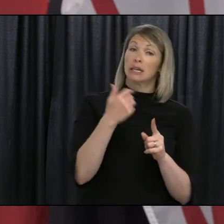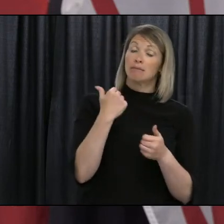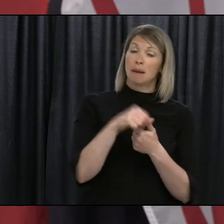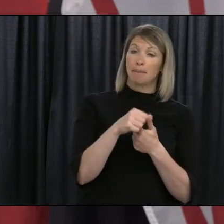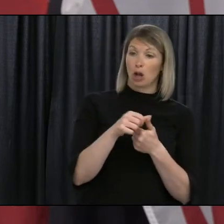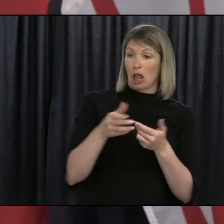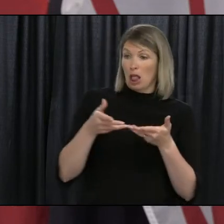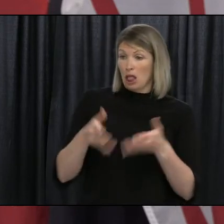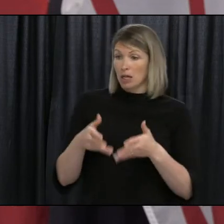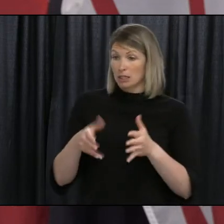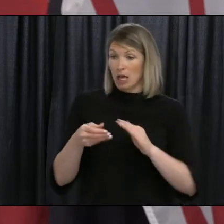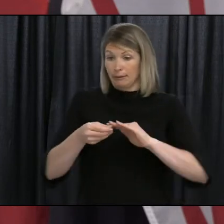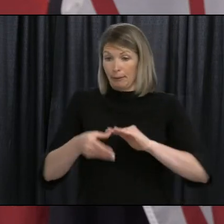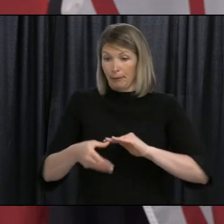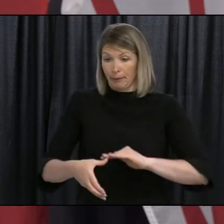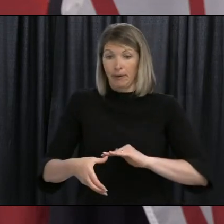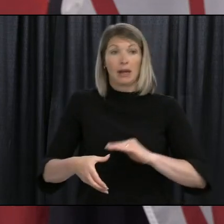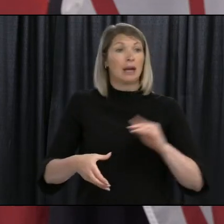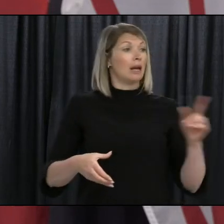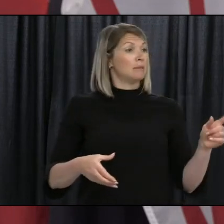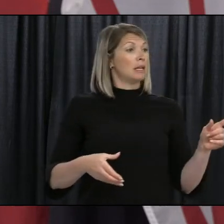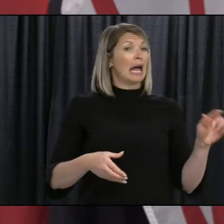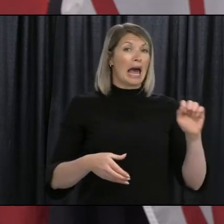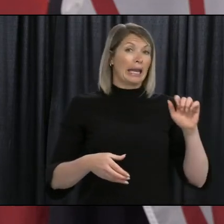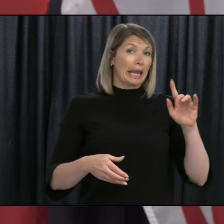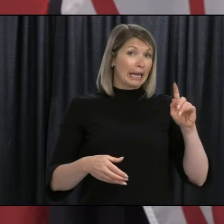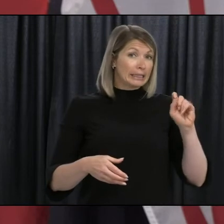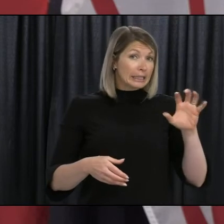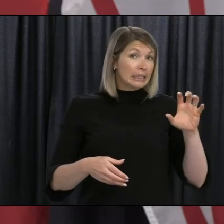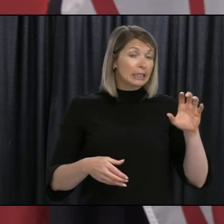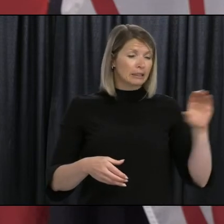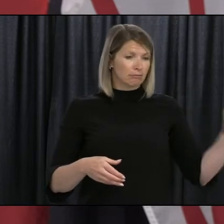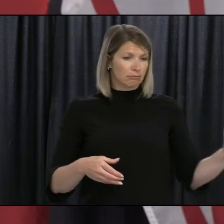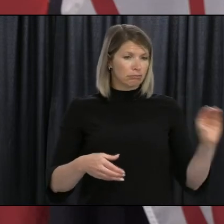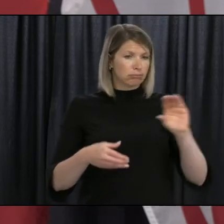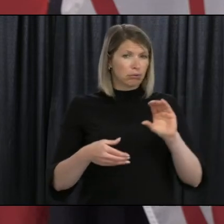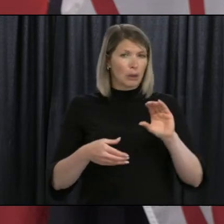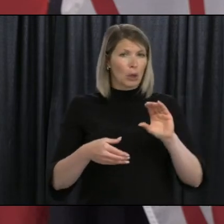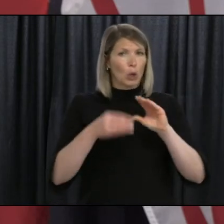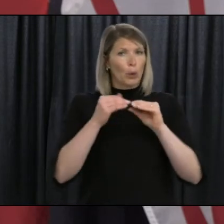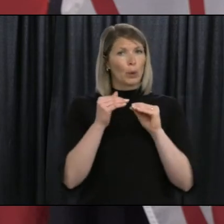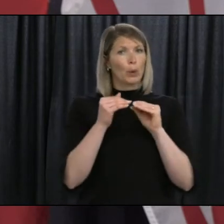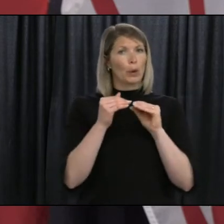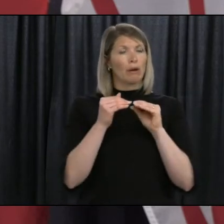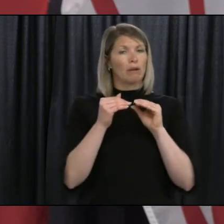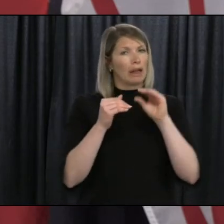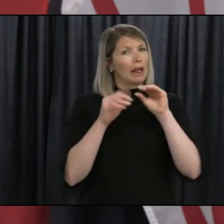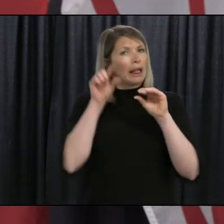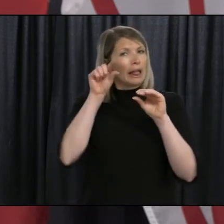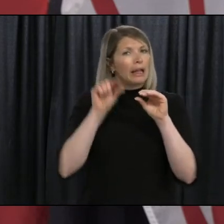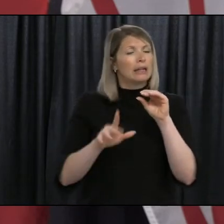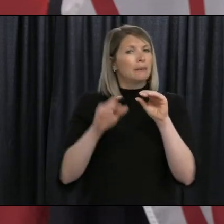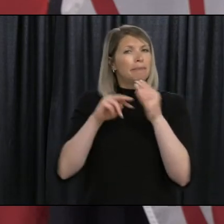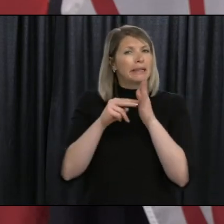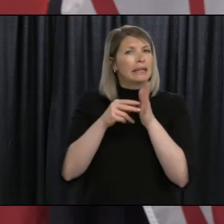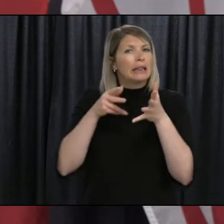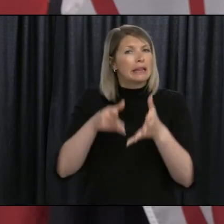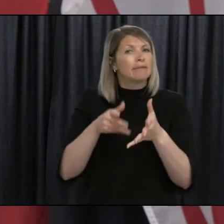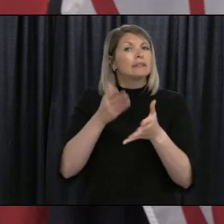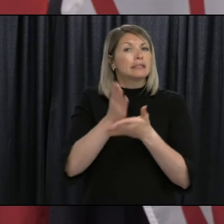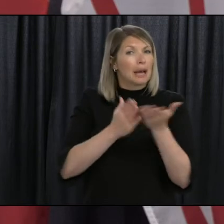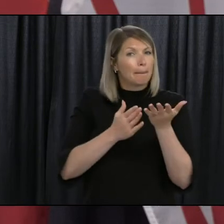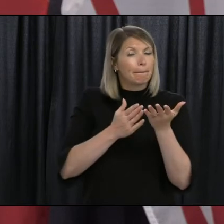which accounted for $108 million, the tax portion or the tax revenue from the Atlantic Accord, the Auditor General